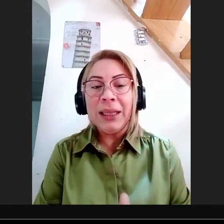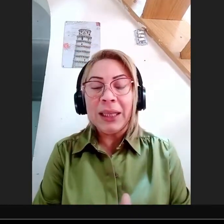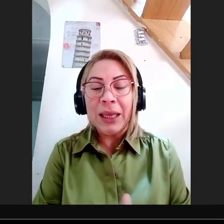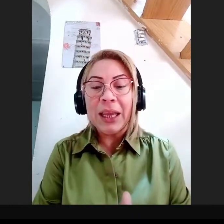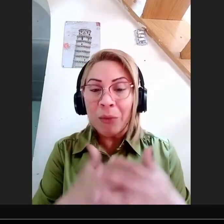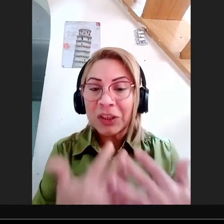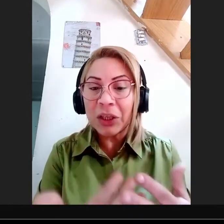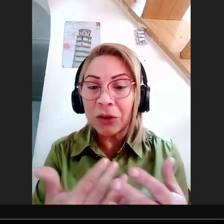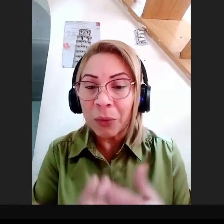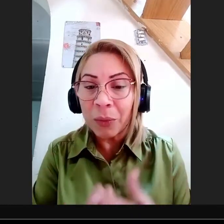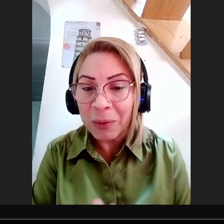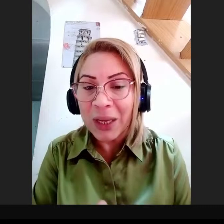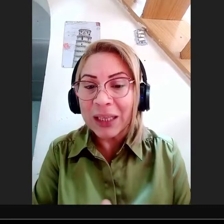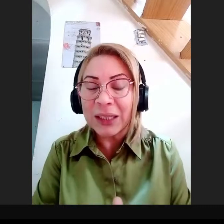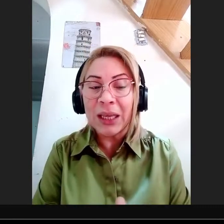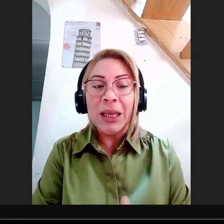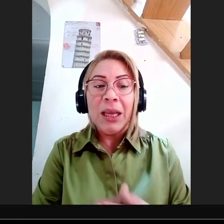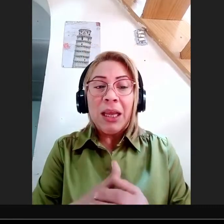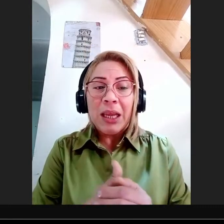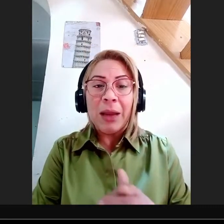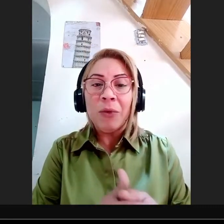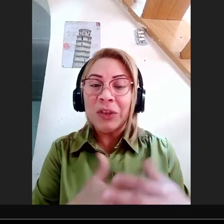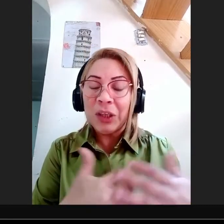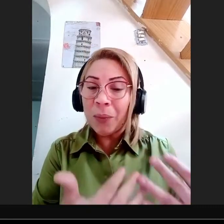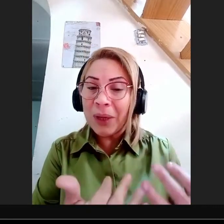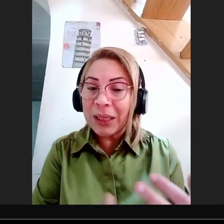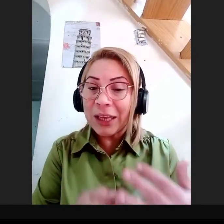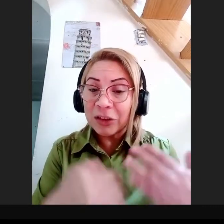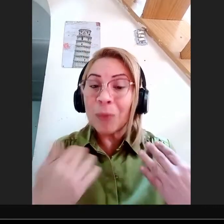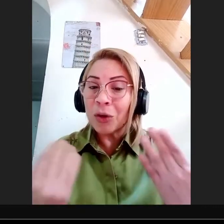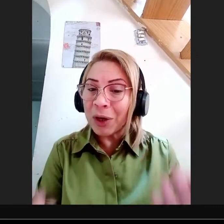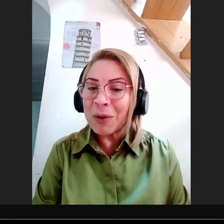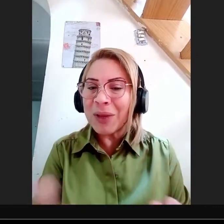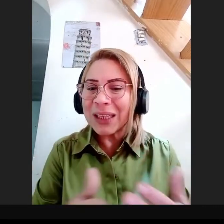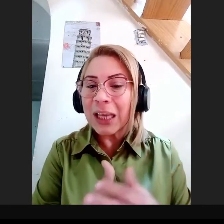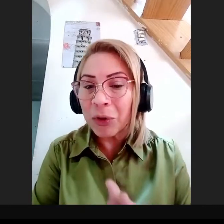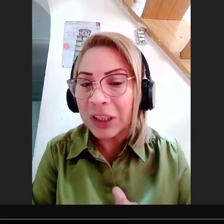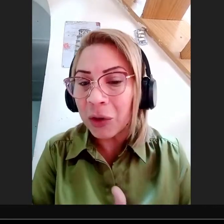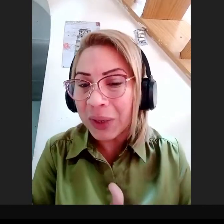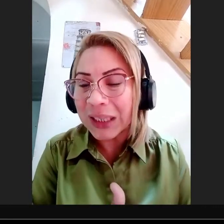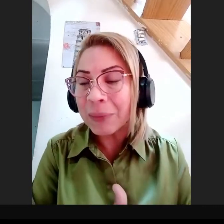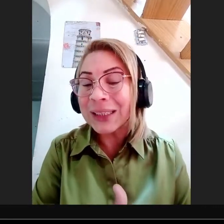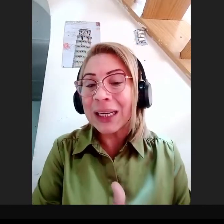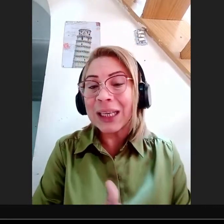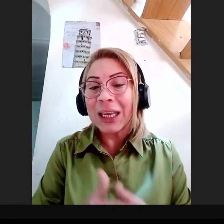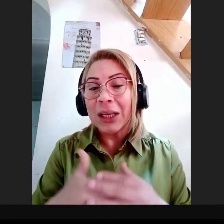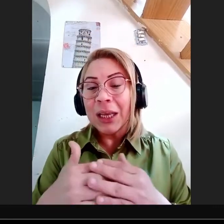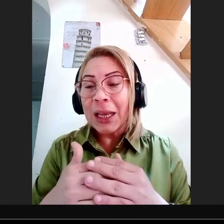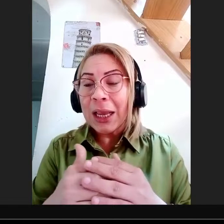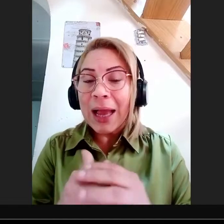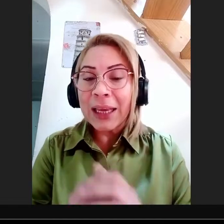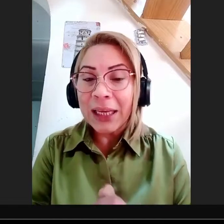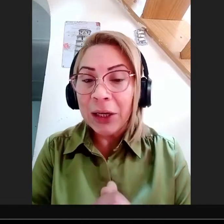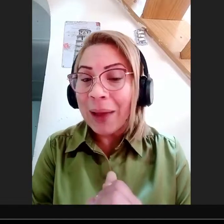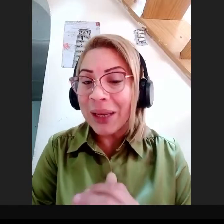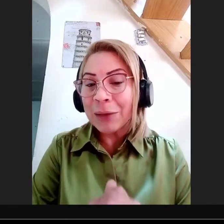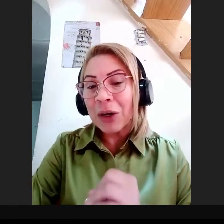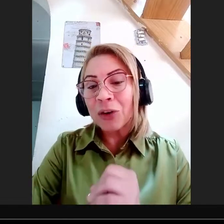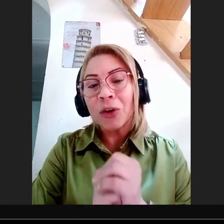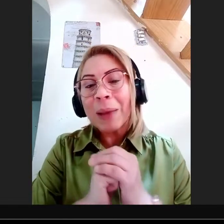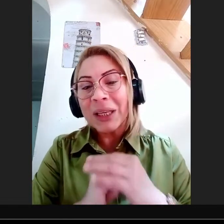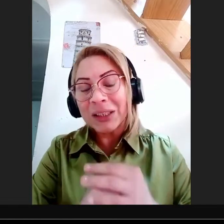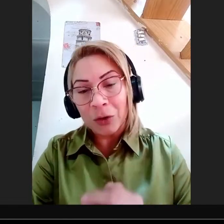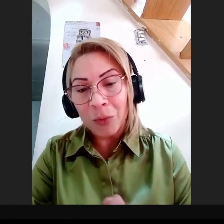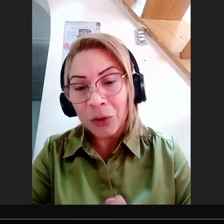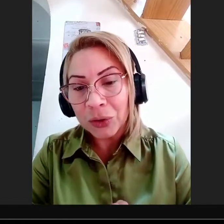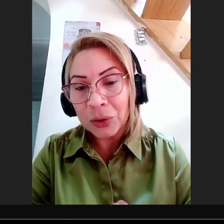the only victims. Just like many others, I believe that we're survivors and that we have